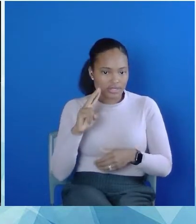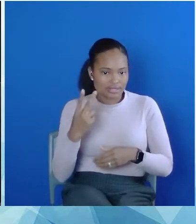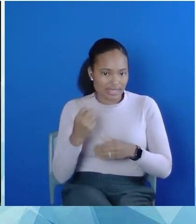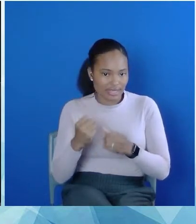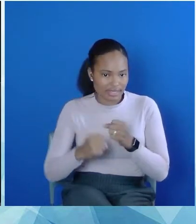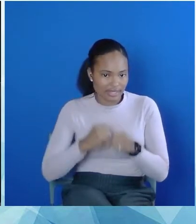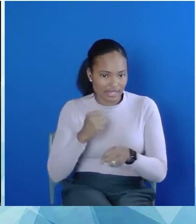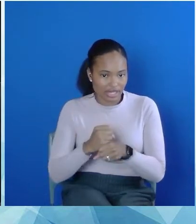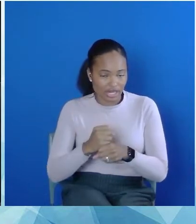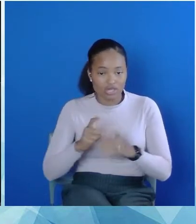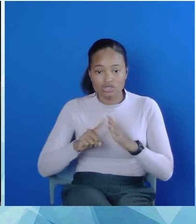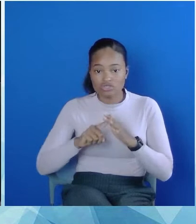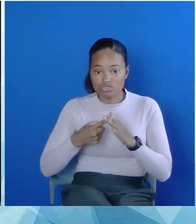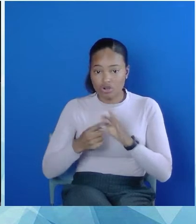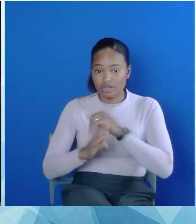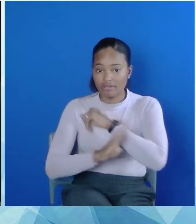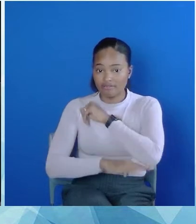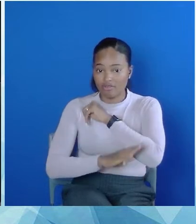fall.